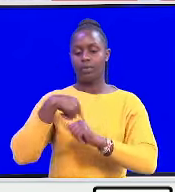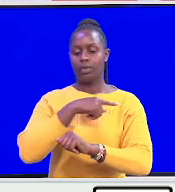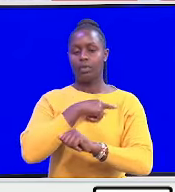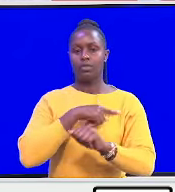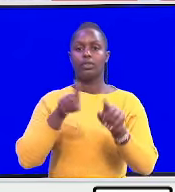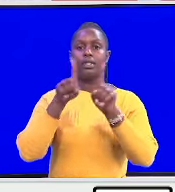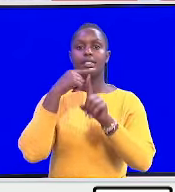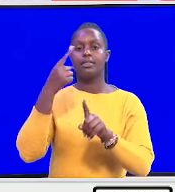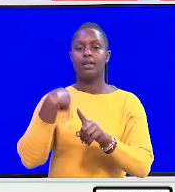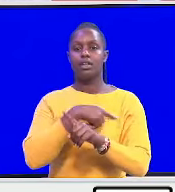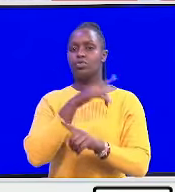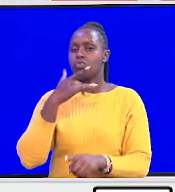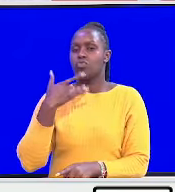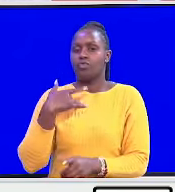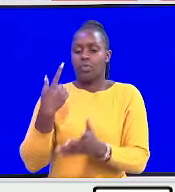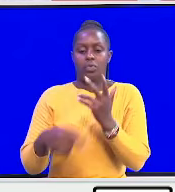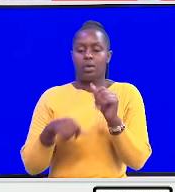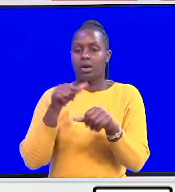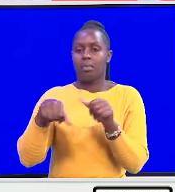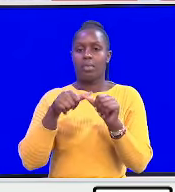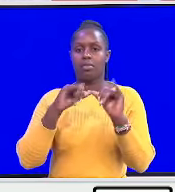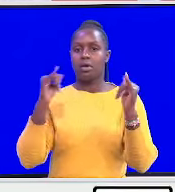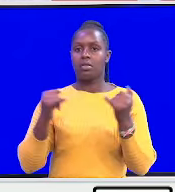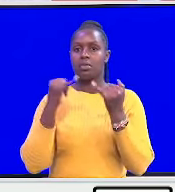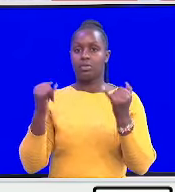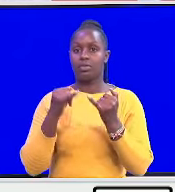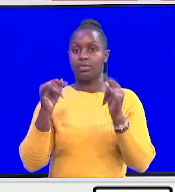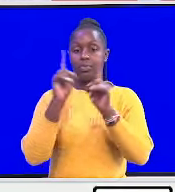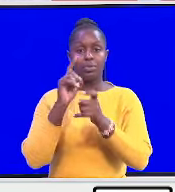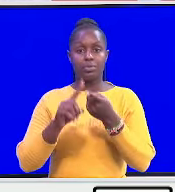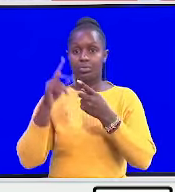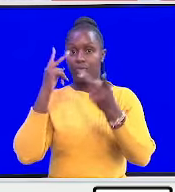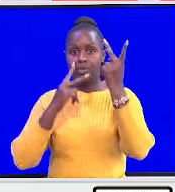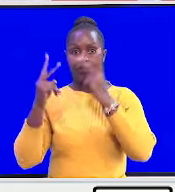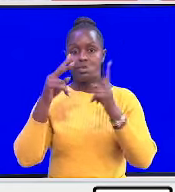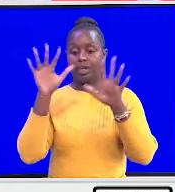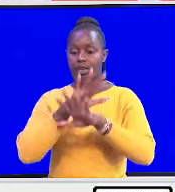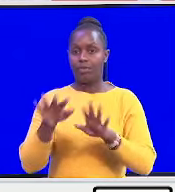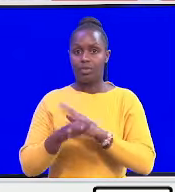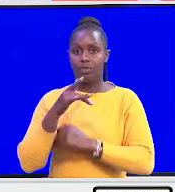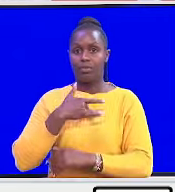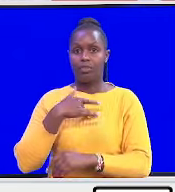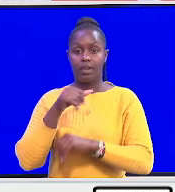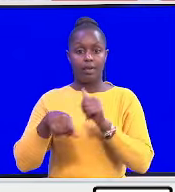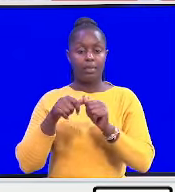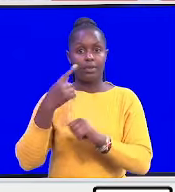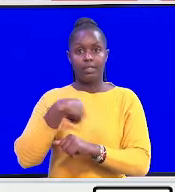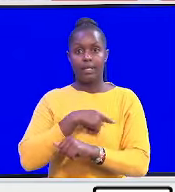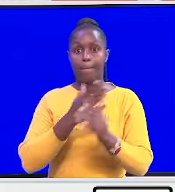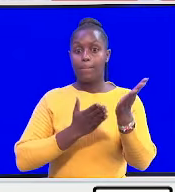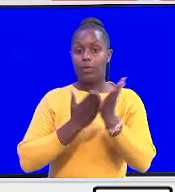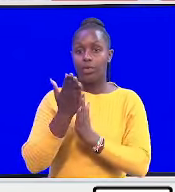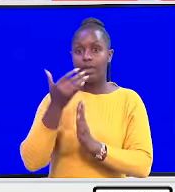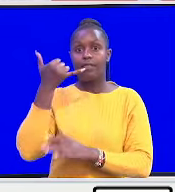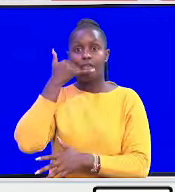to us what you feel about the news that we're about to air, your views and reviews on the news, if I may say so. And how you do that is through the numbers